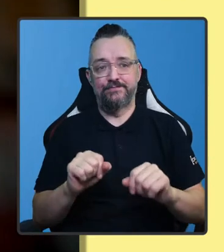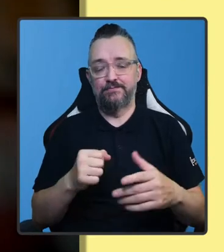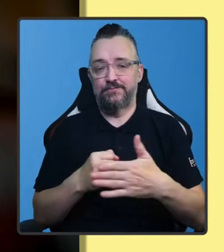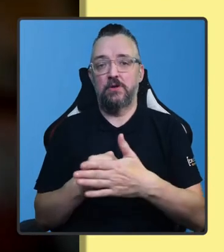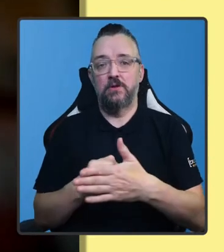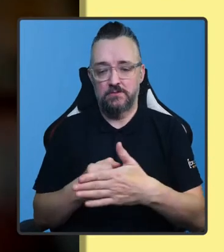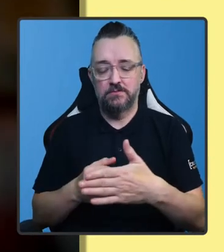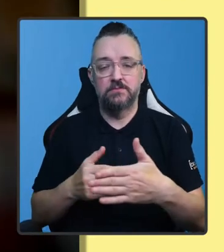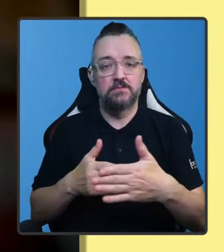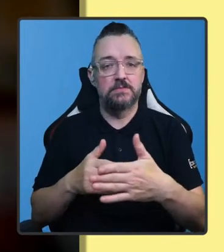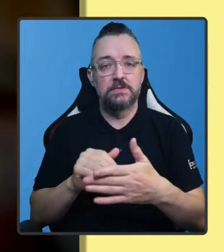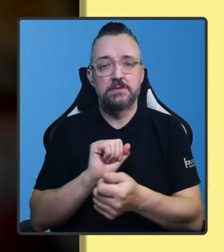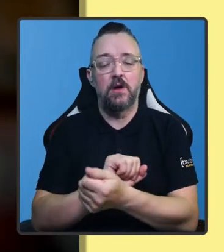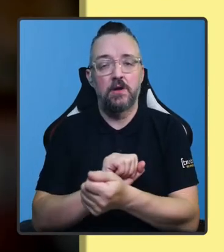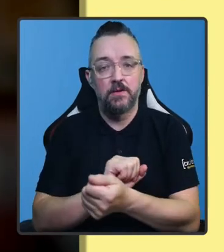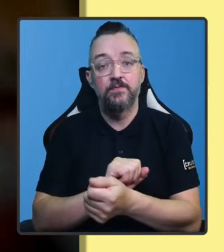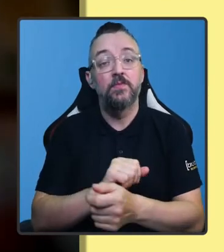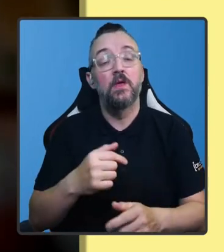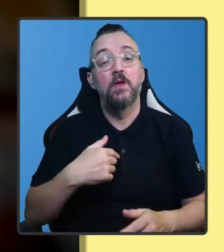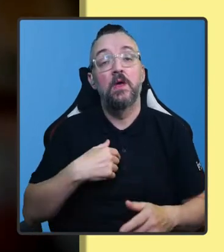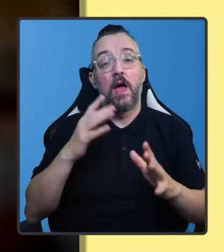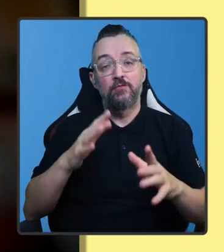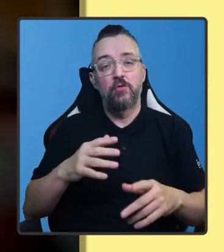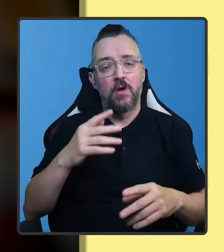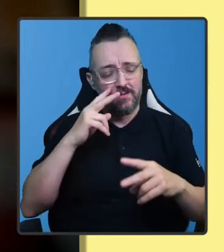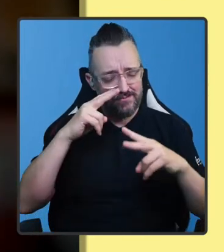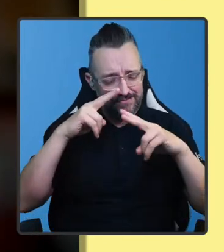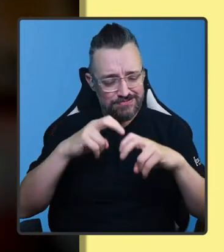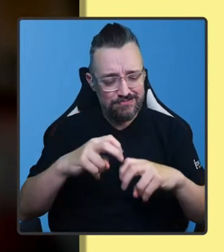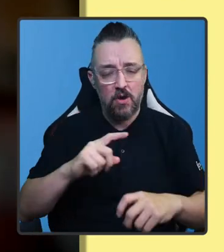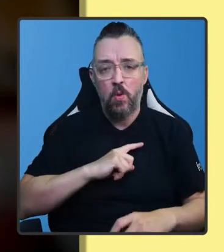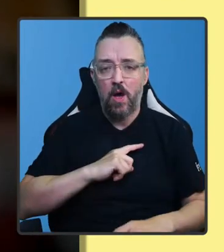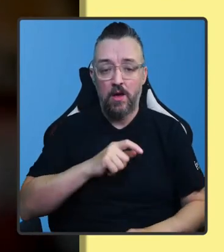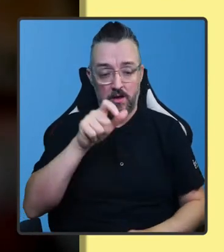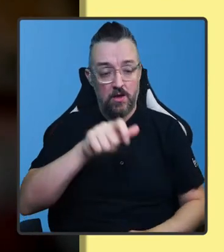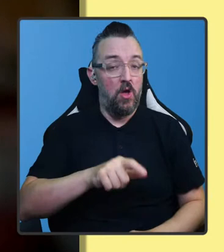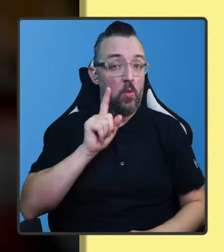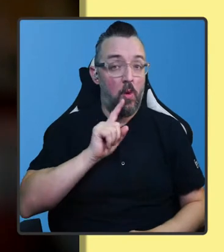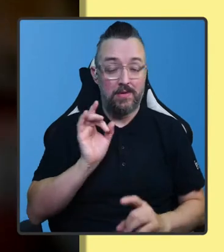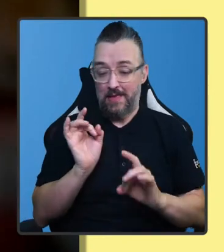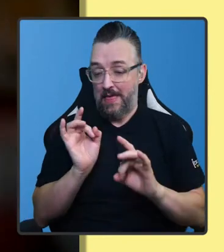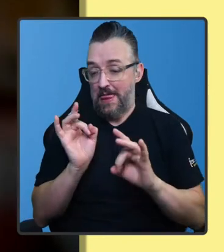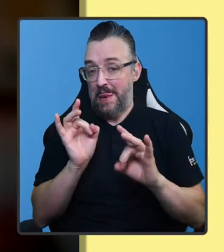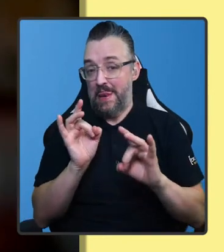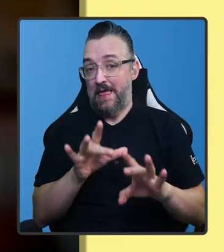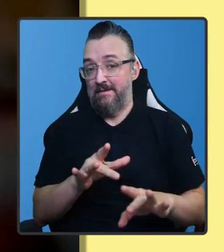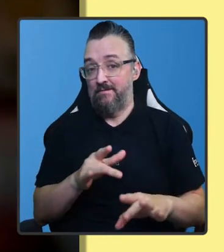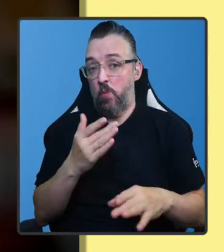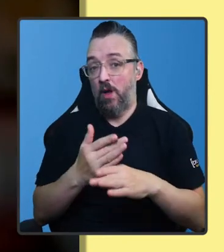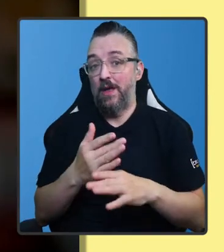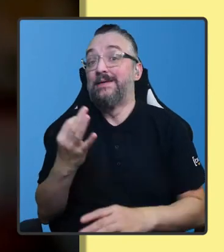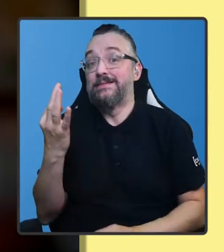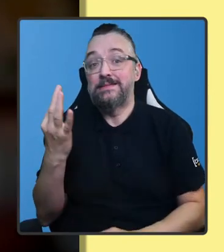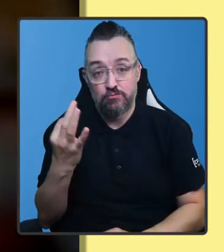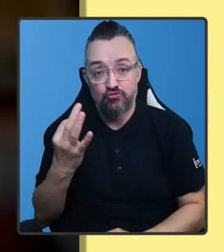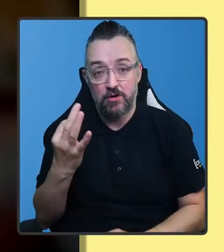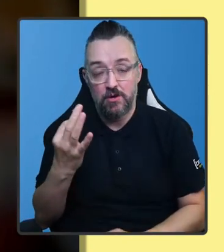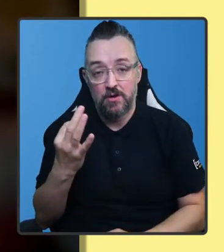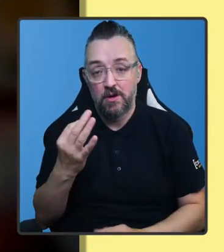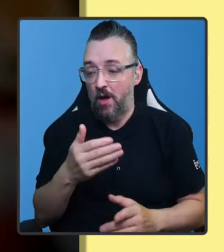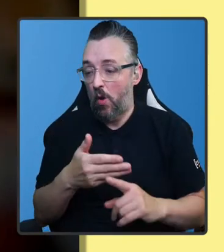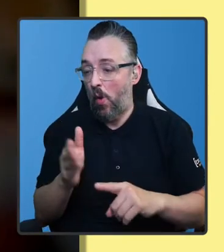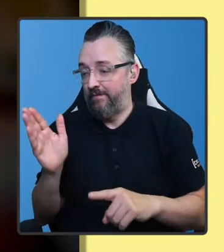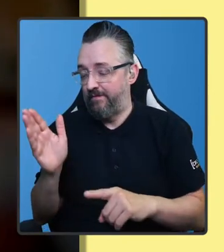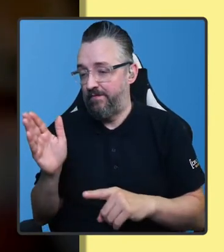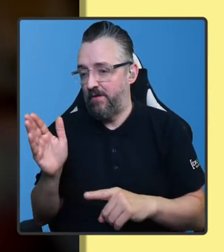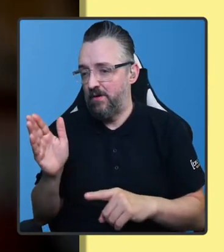We need a thoughtful examination as to why leaving the workforce, albeit for a temporary period and for any of the reasons